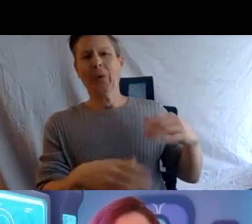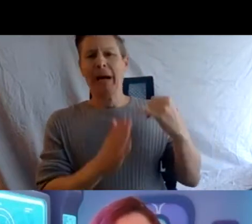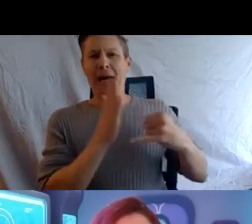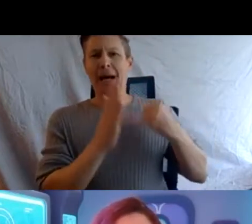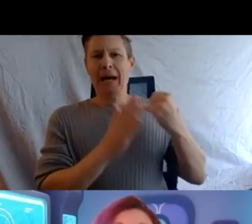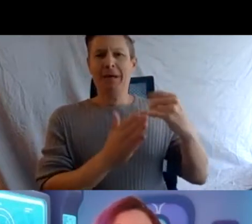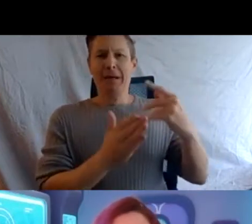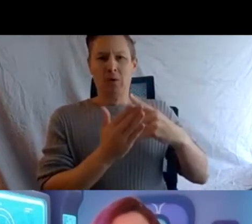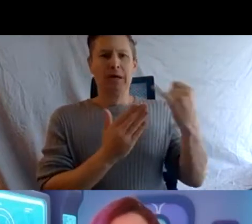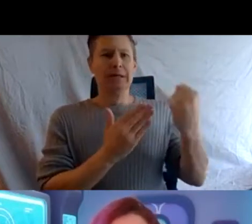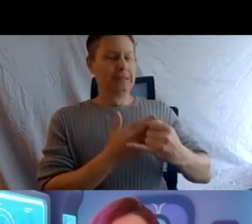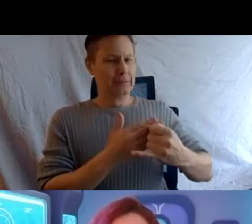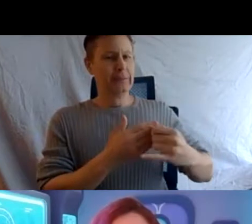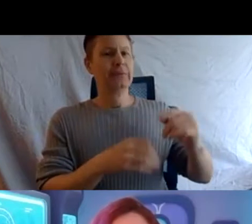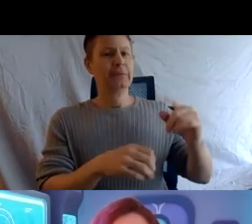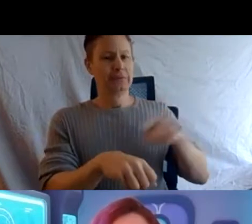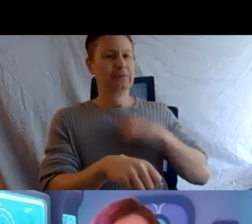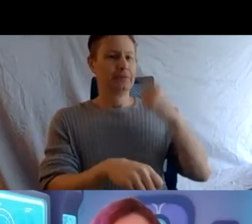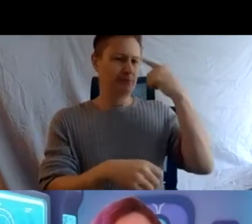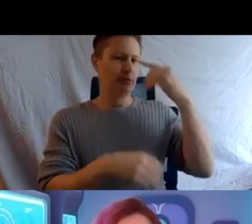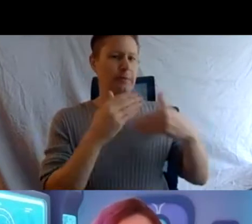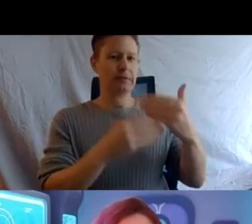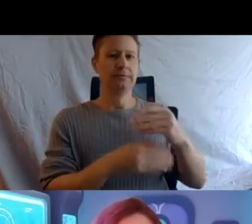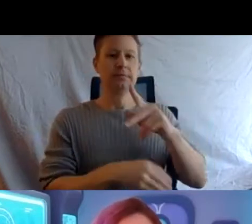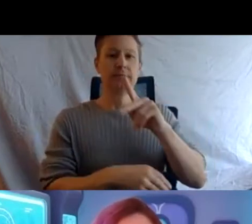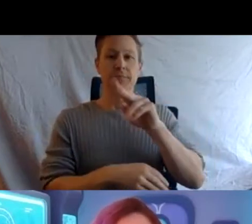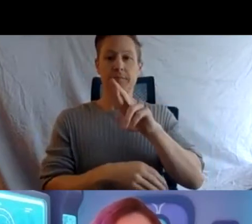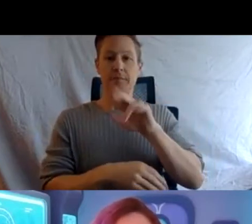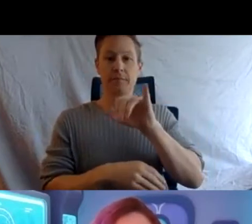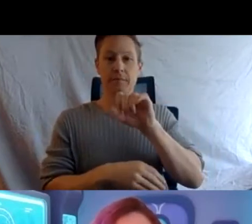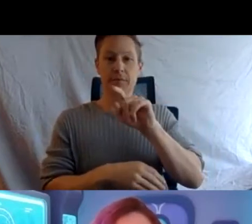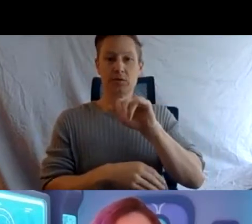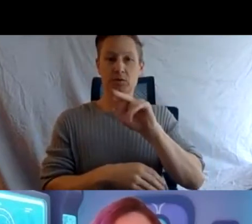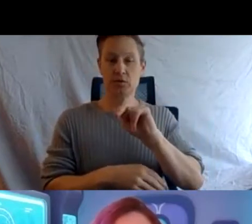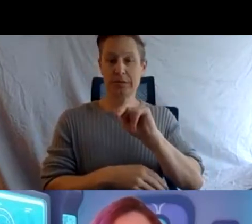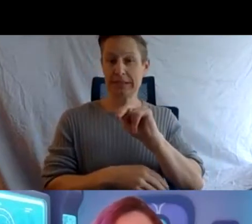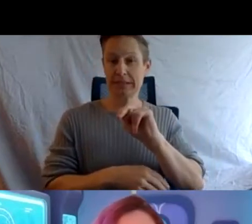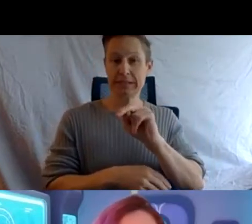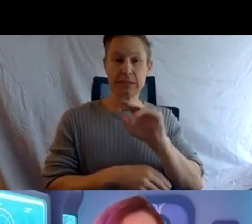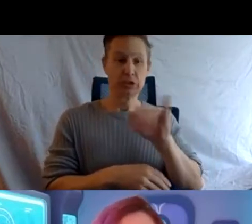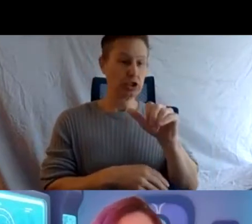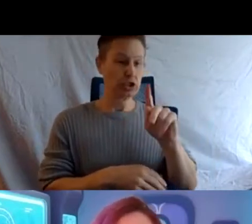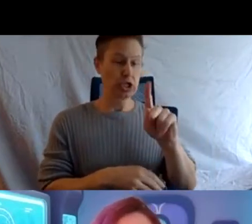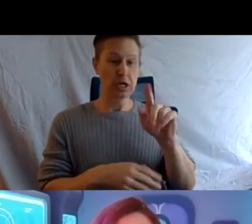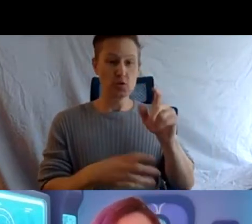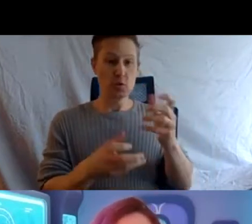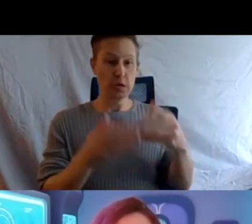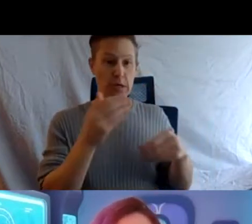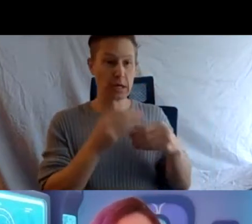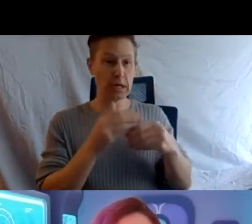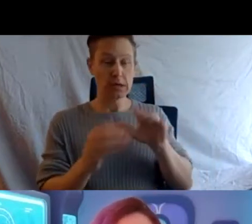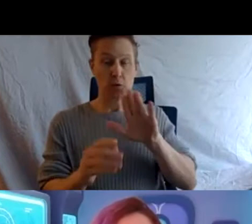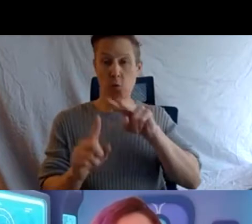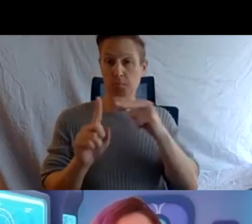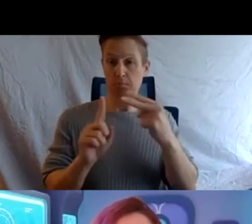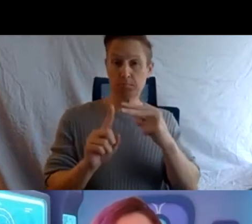project can often take. Kristen, Jack, do you have anything to add towards that question or anything from your